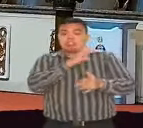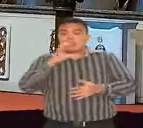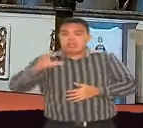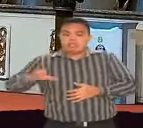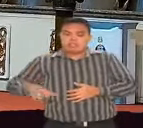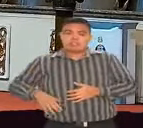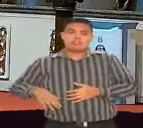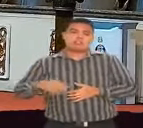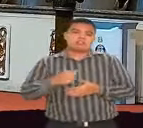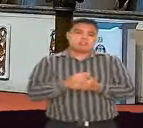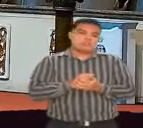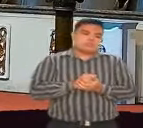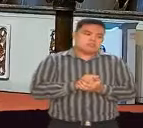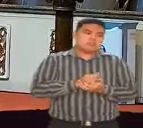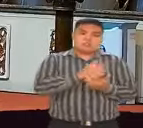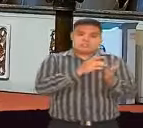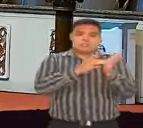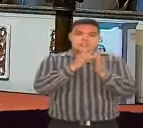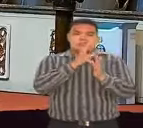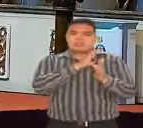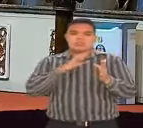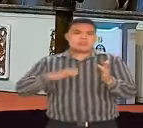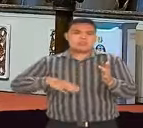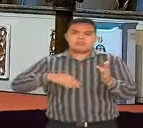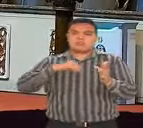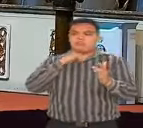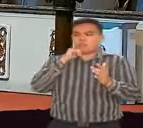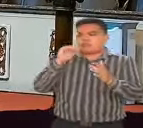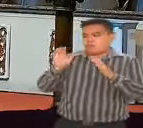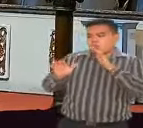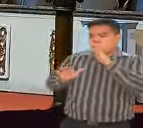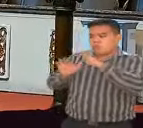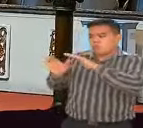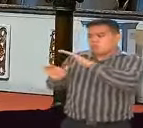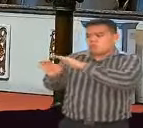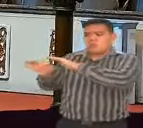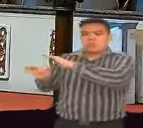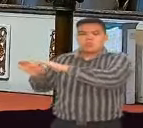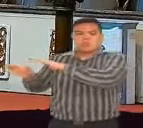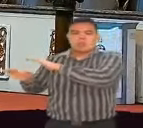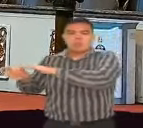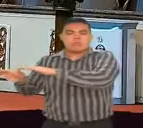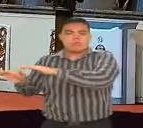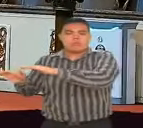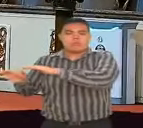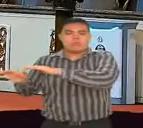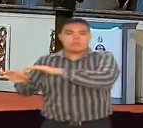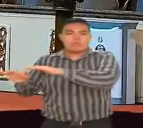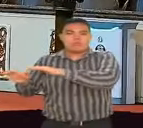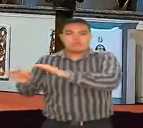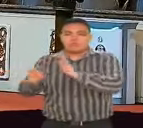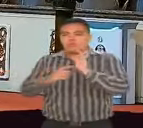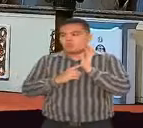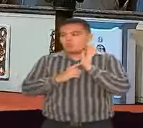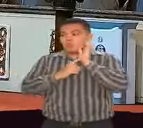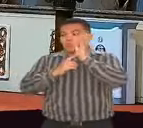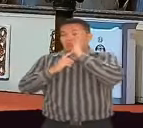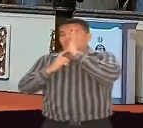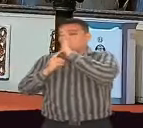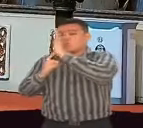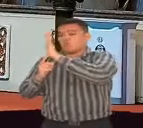Christ. You know, Jesus did not walk just like what we see in the pictures, naa siya glow.